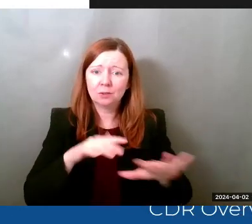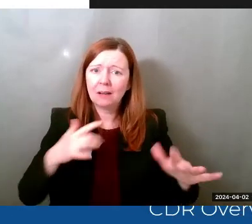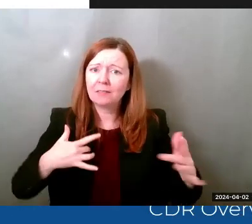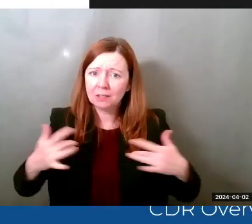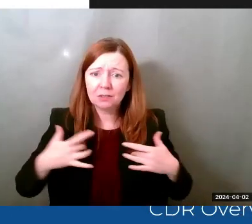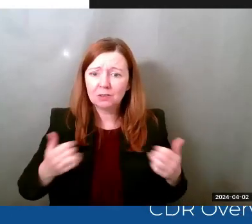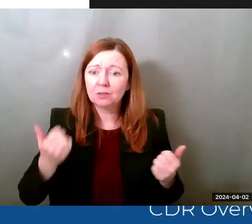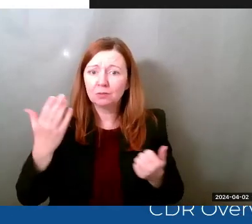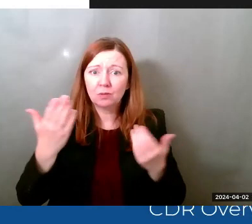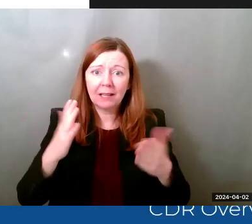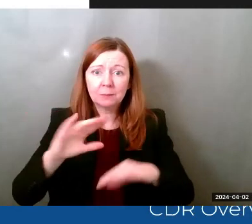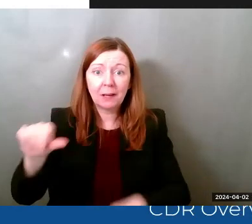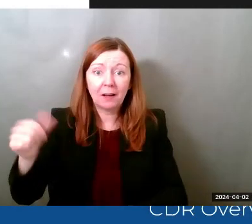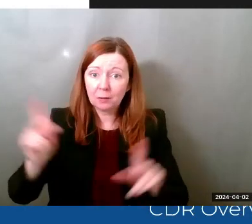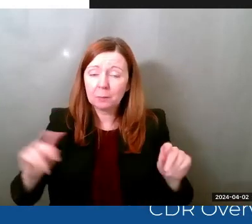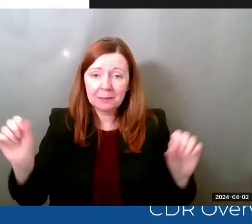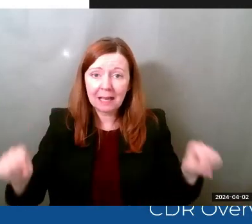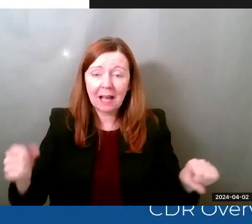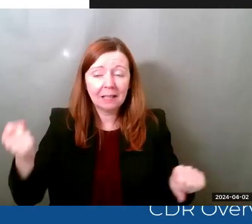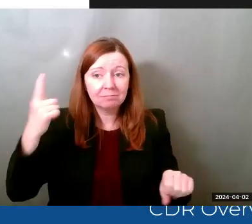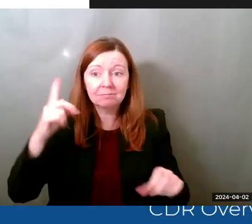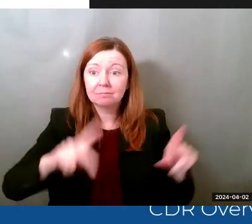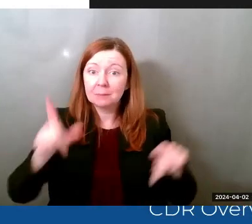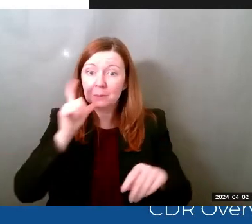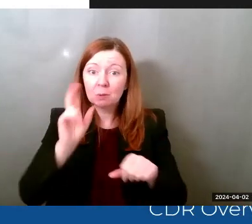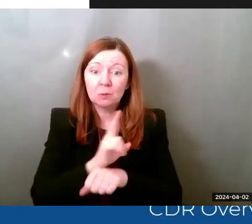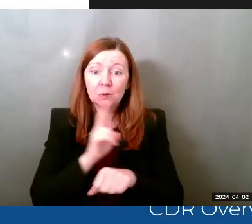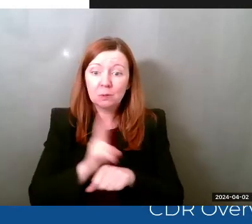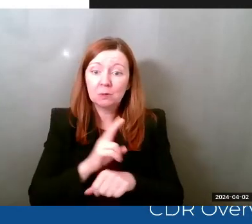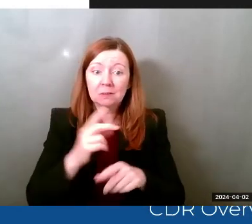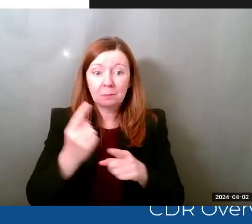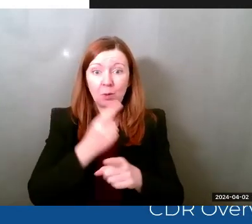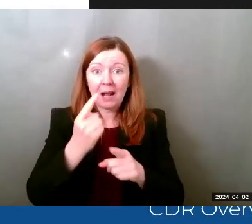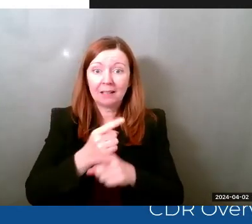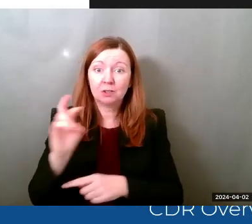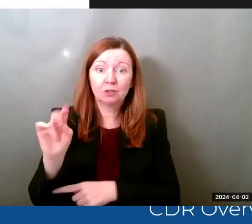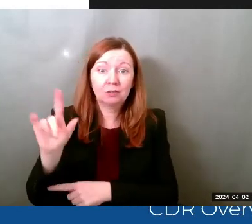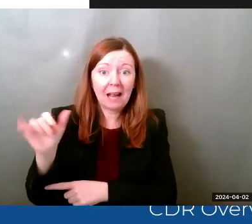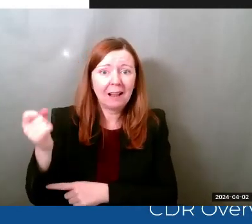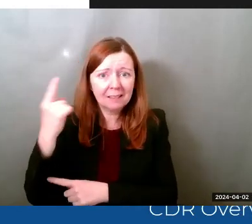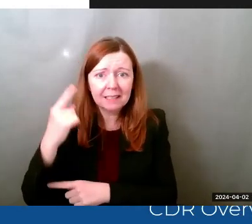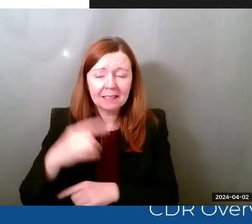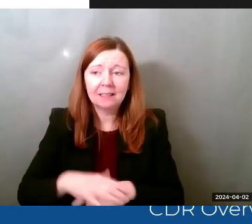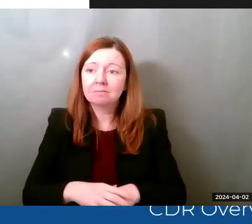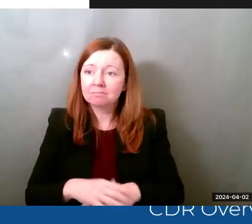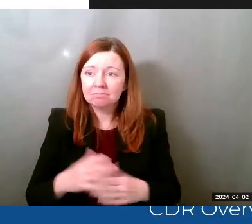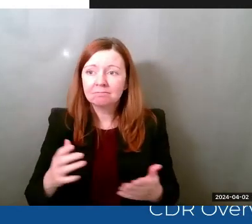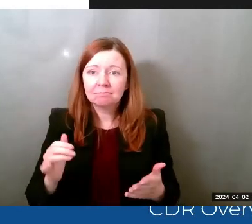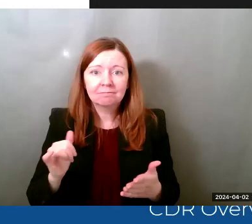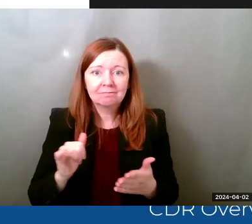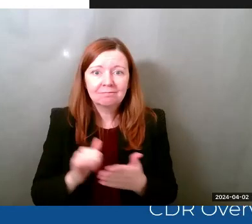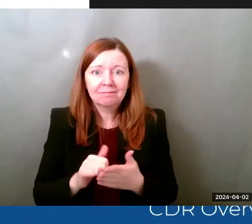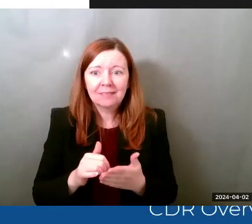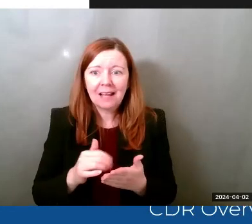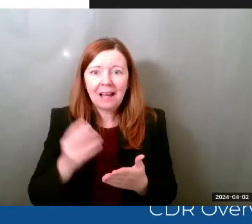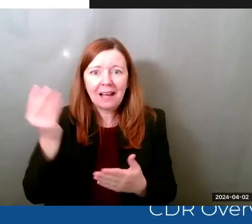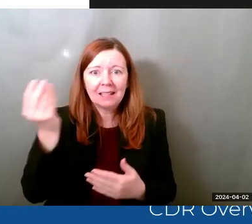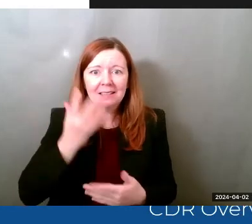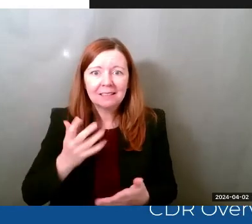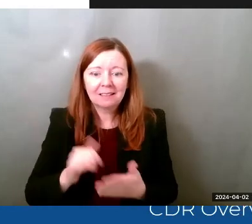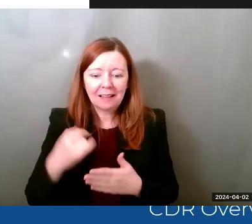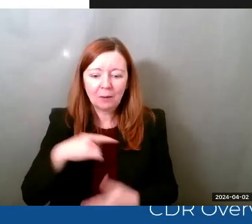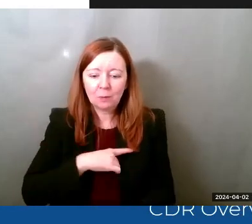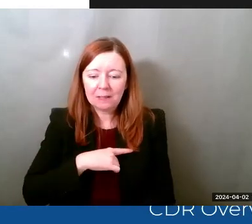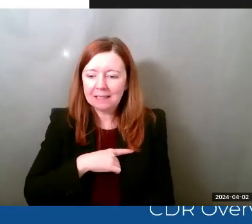concerns raised by others, particularly people who use the term practical reality. Well, that kind of hints to me that